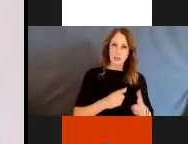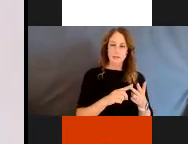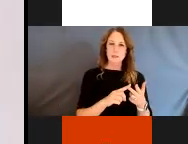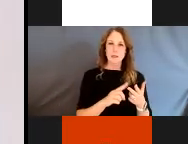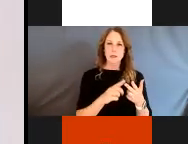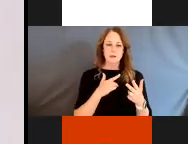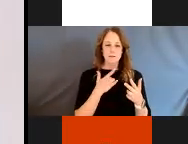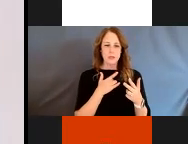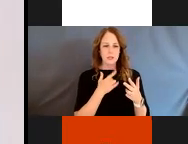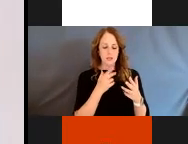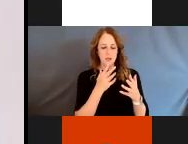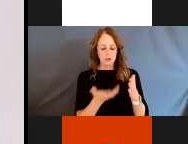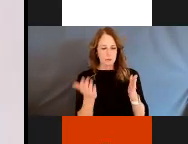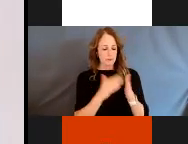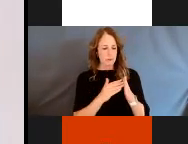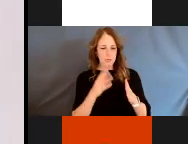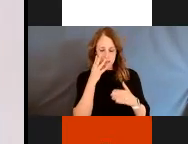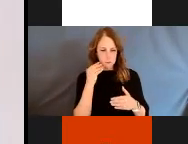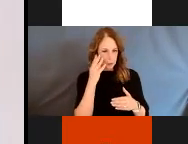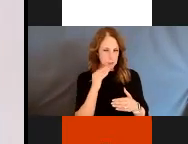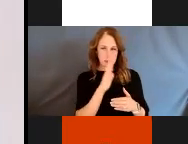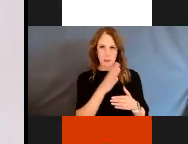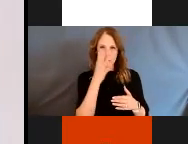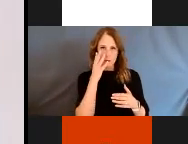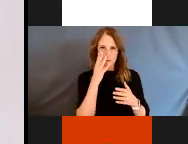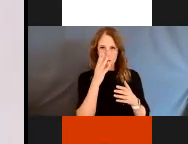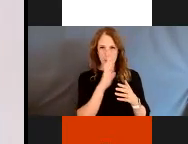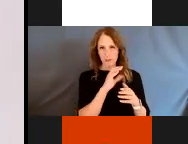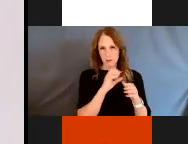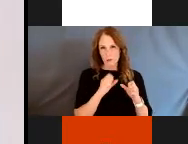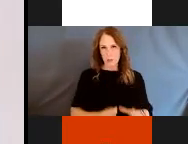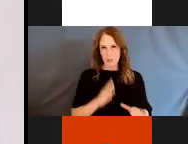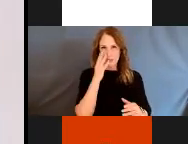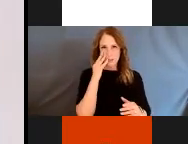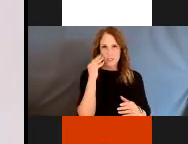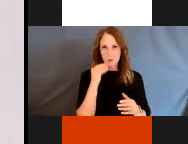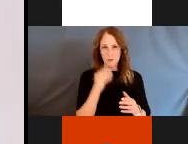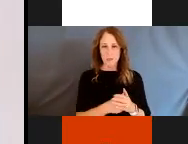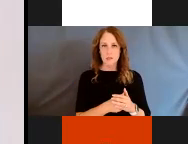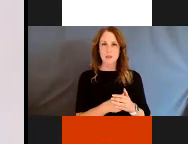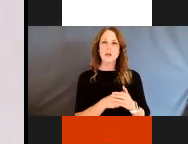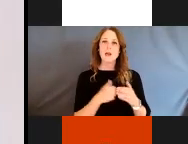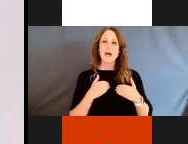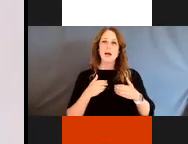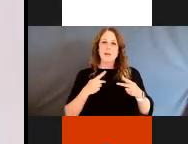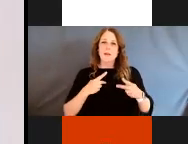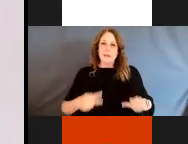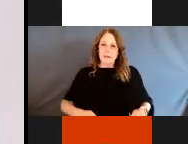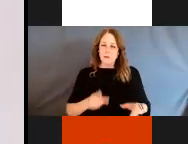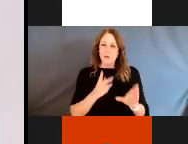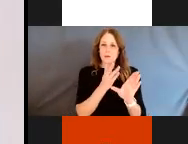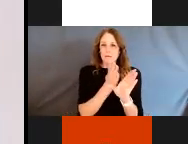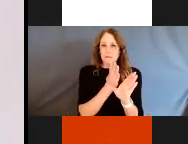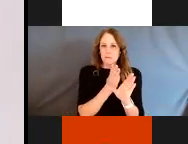client's traumatic experience, and experiencing psychological or physiological reactions. So